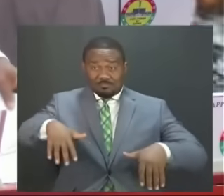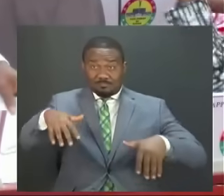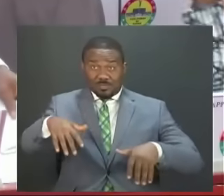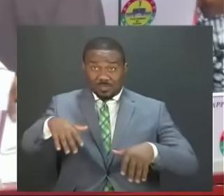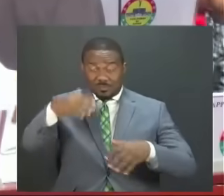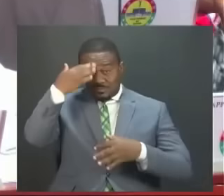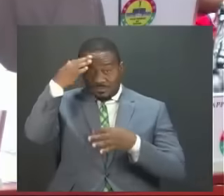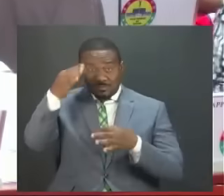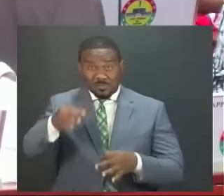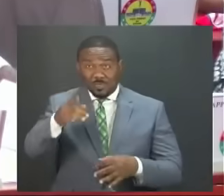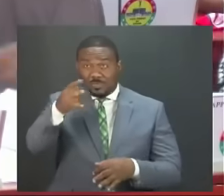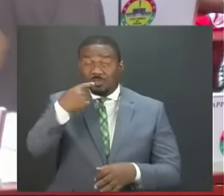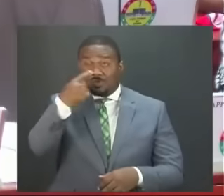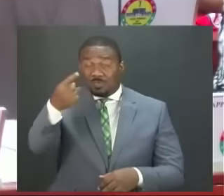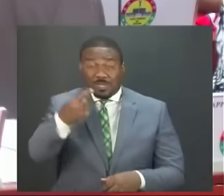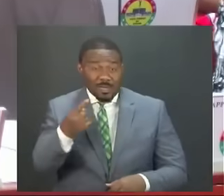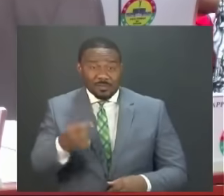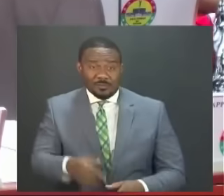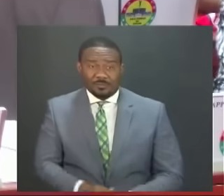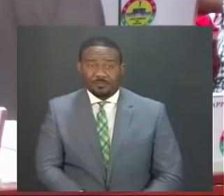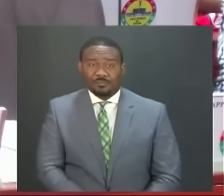and told us